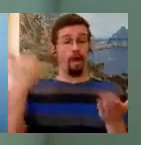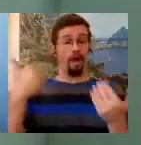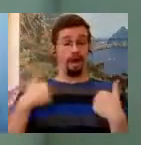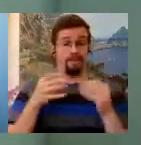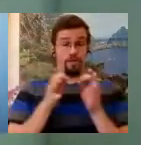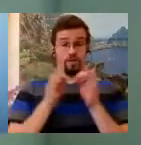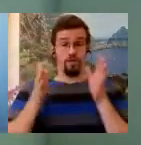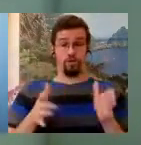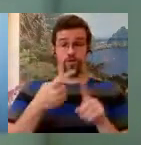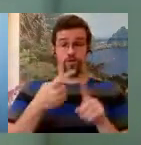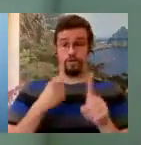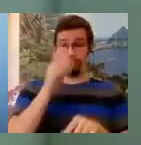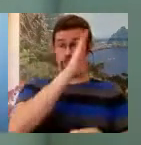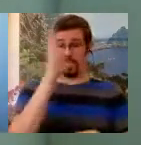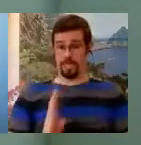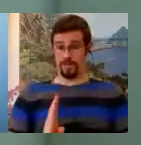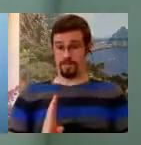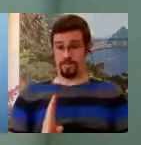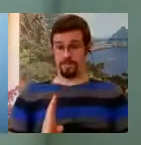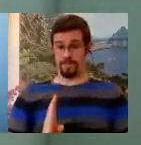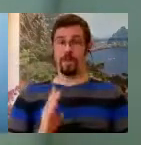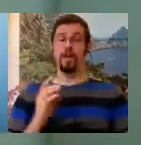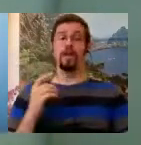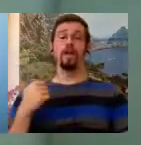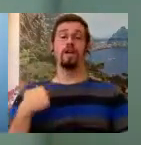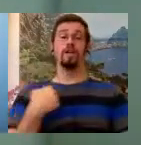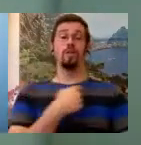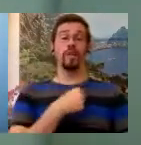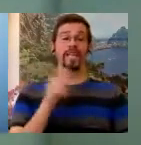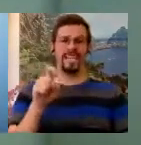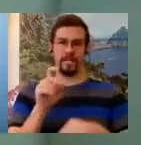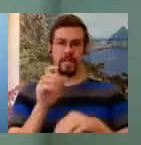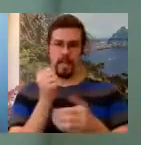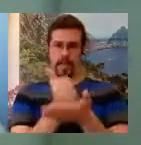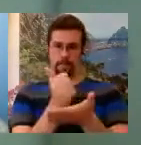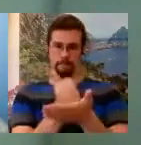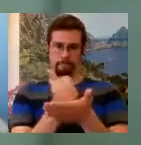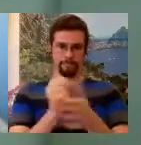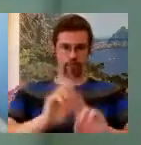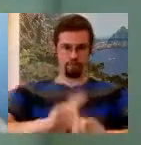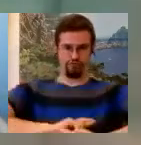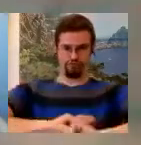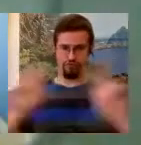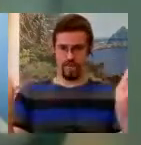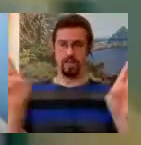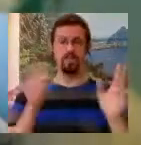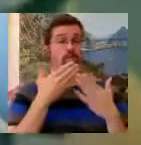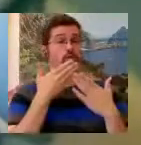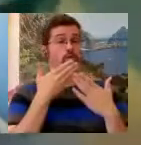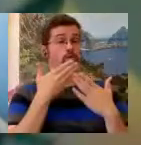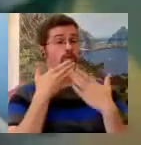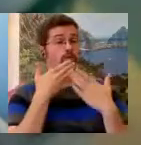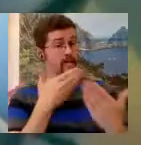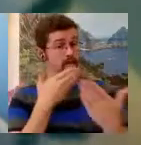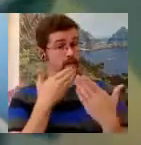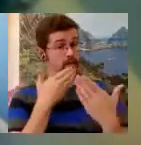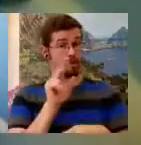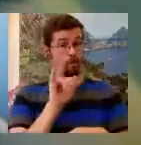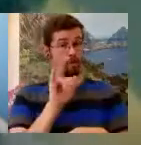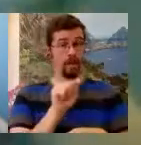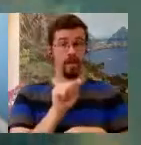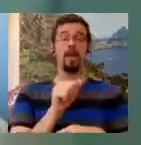Brazil. Wow. So we need to set them up. So I want to thank you so much. And we'll see